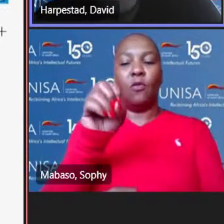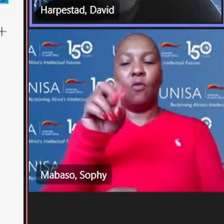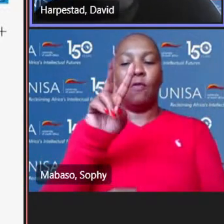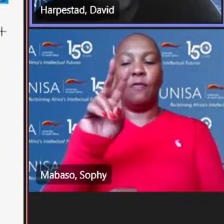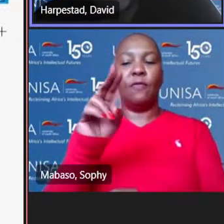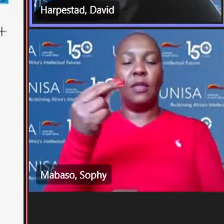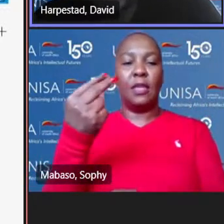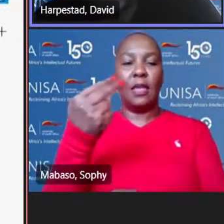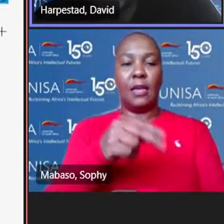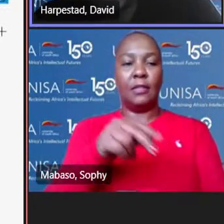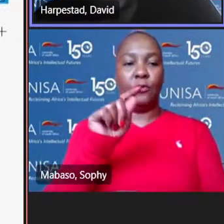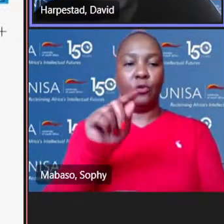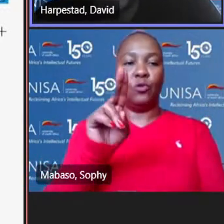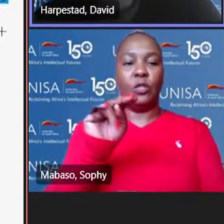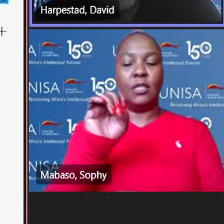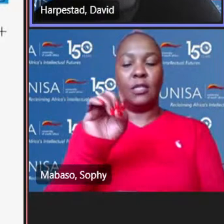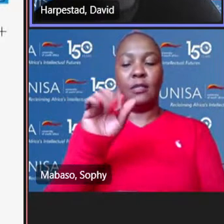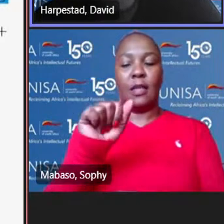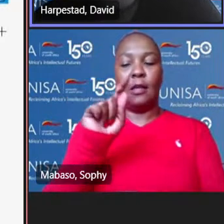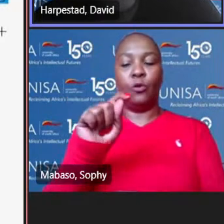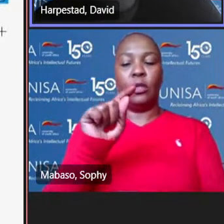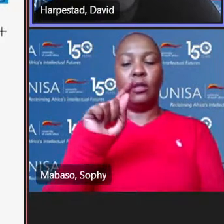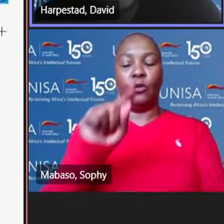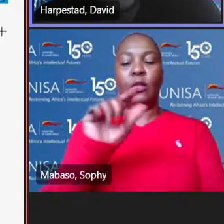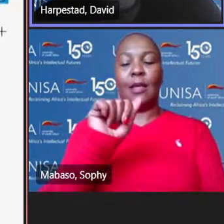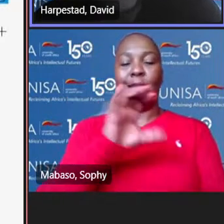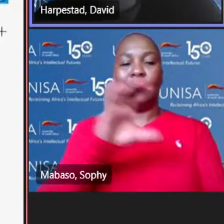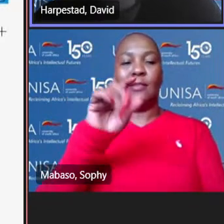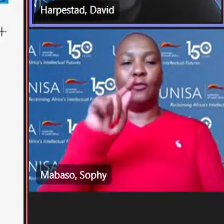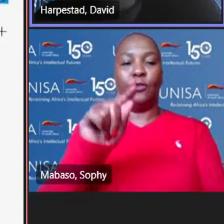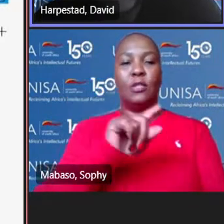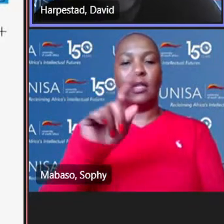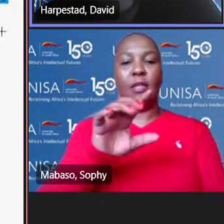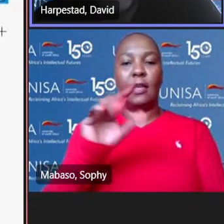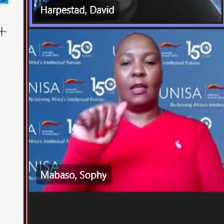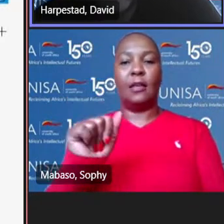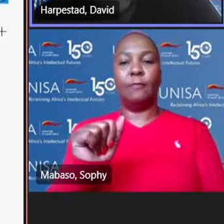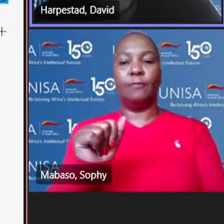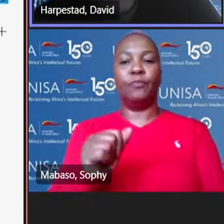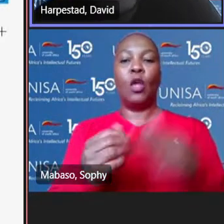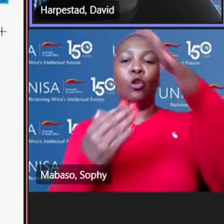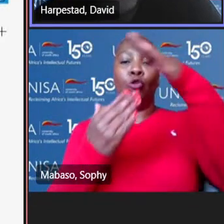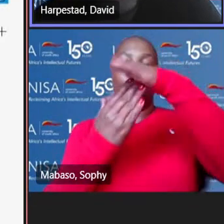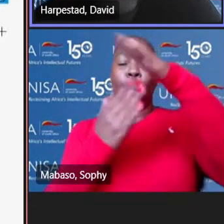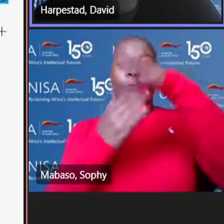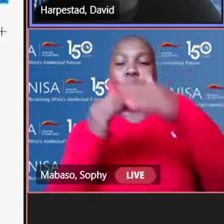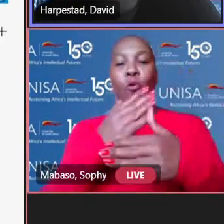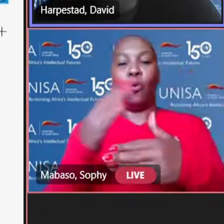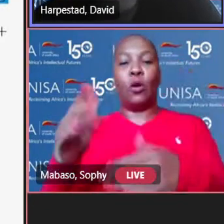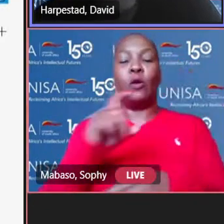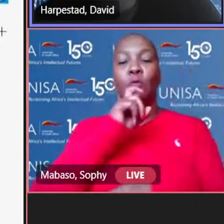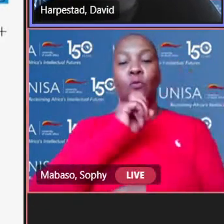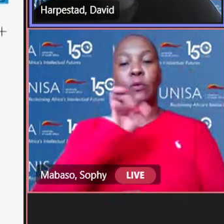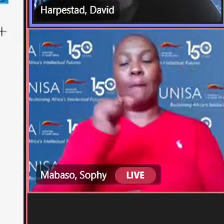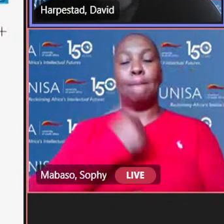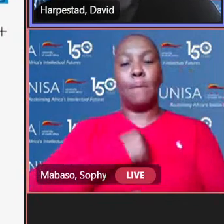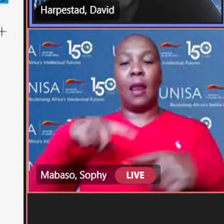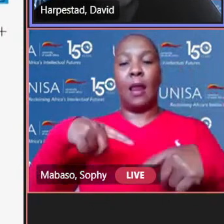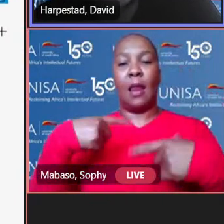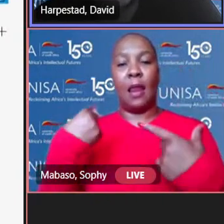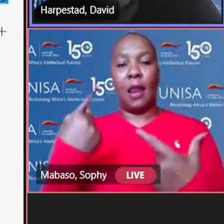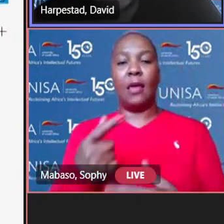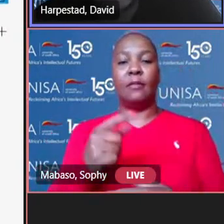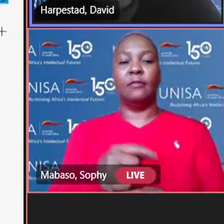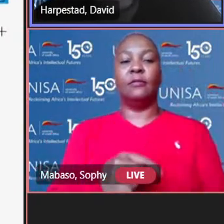adovh.unisa.ac.za, and you can log in. Here's the top corner, and you simply use your My Life details. If you don't have it, then just select the